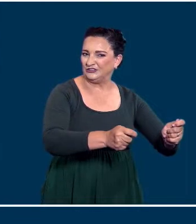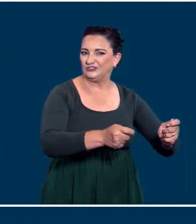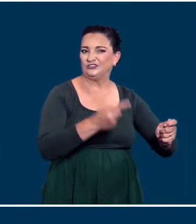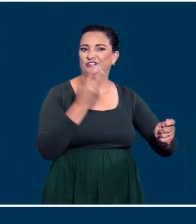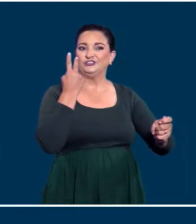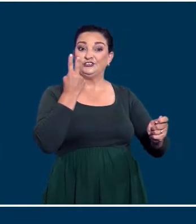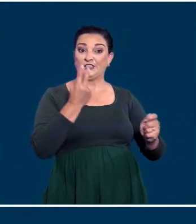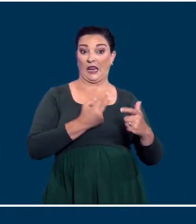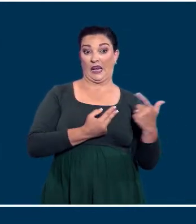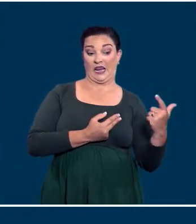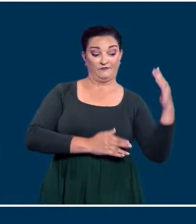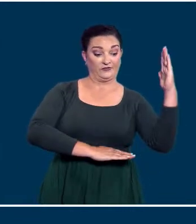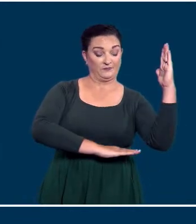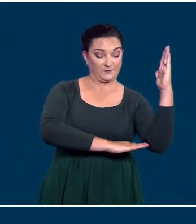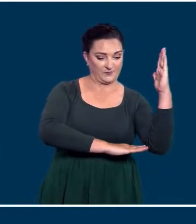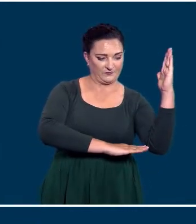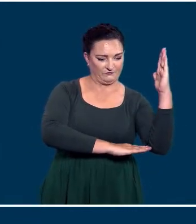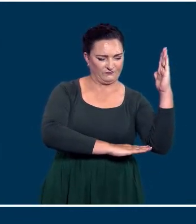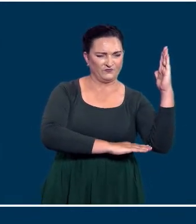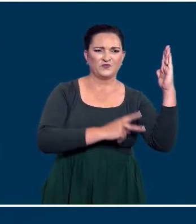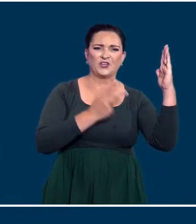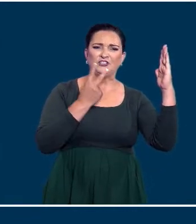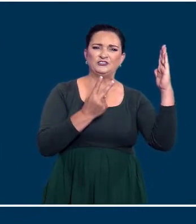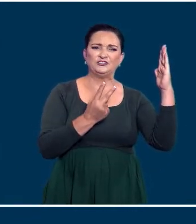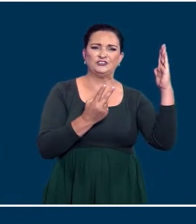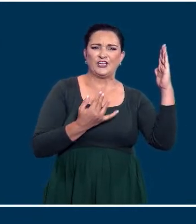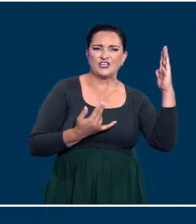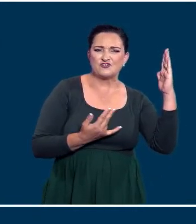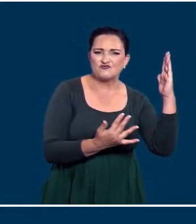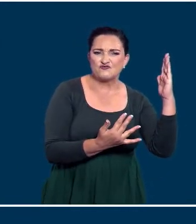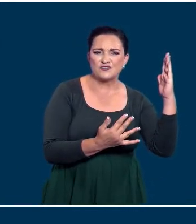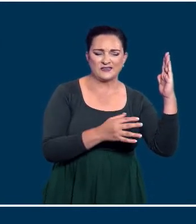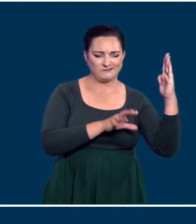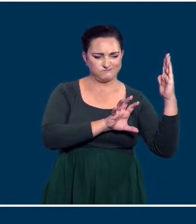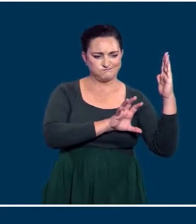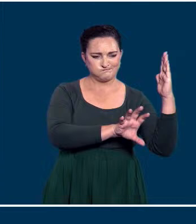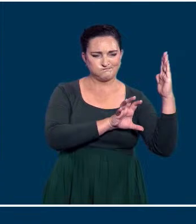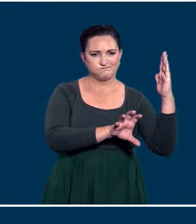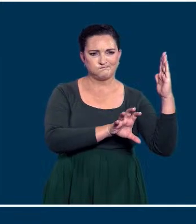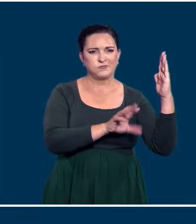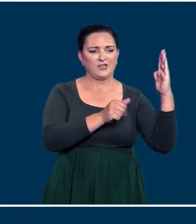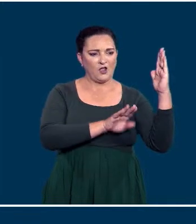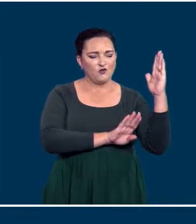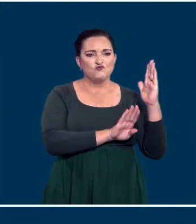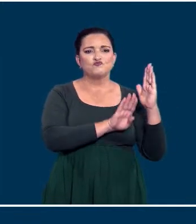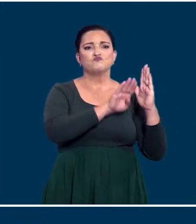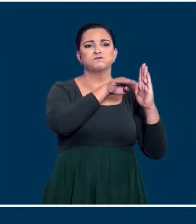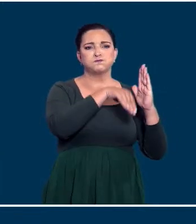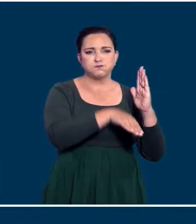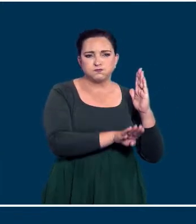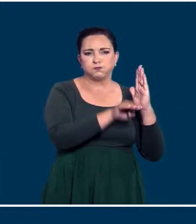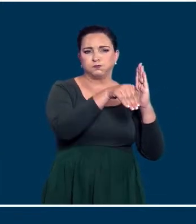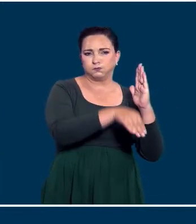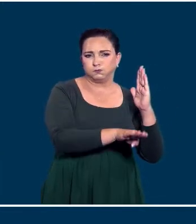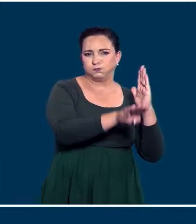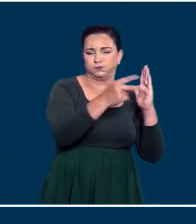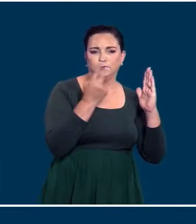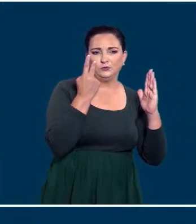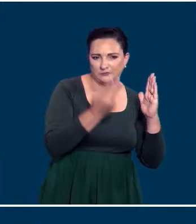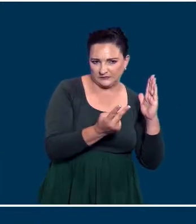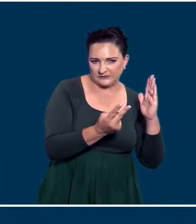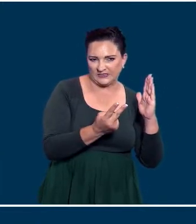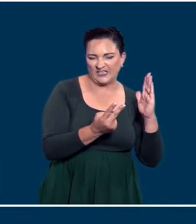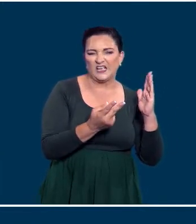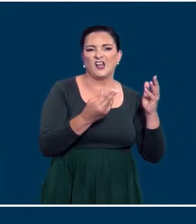how the green is 3-month on 3-month seasonally adjusted rises in real household credit extension, and